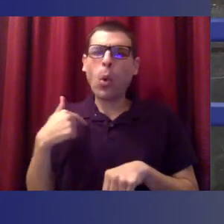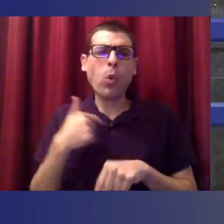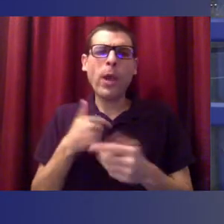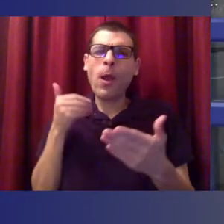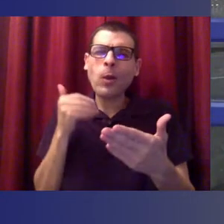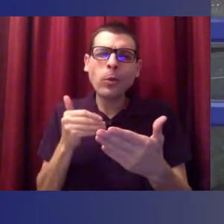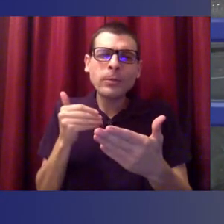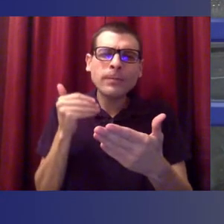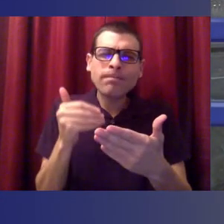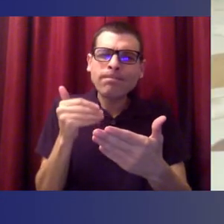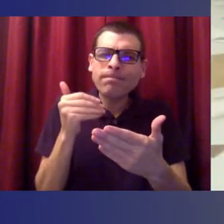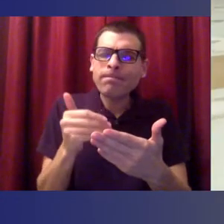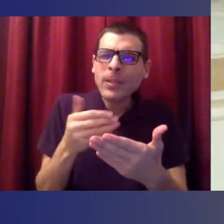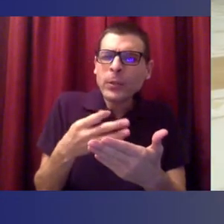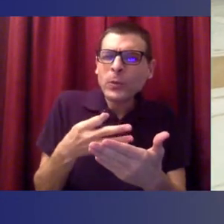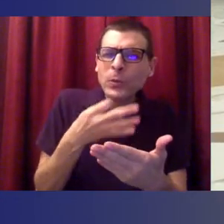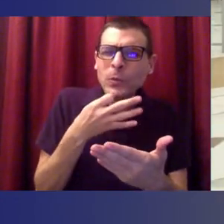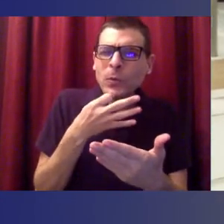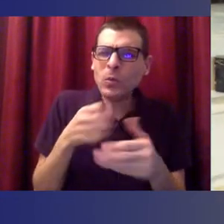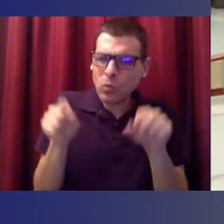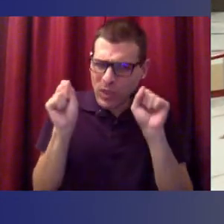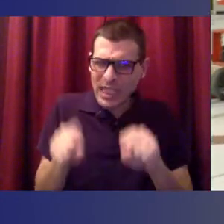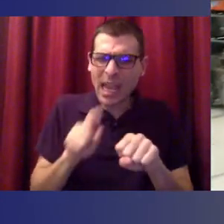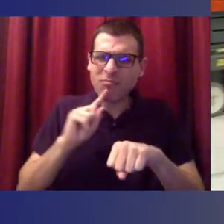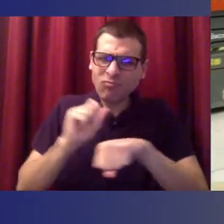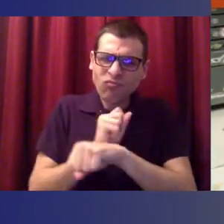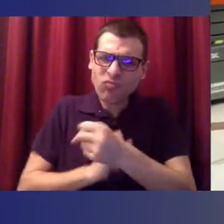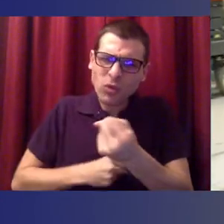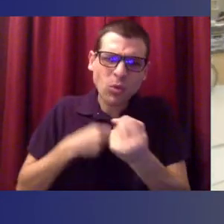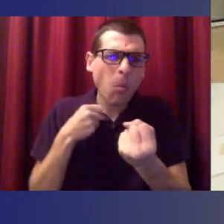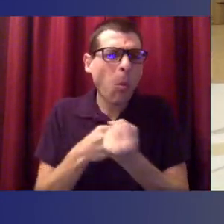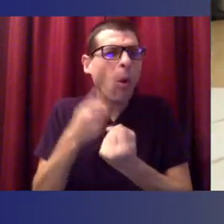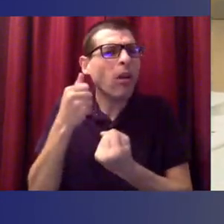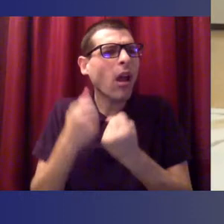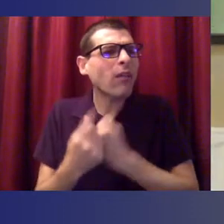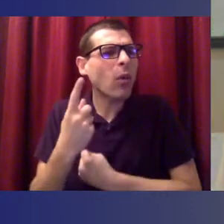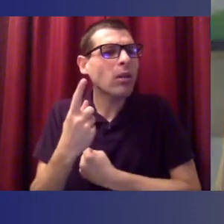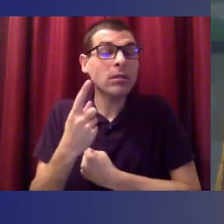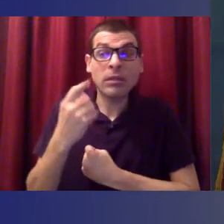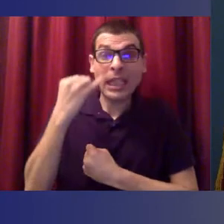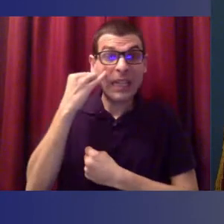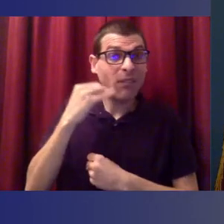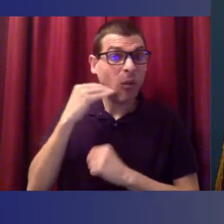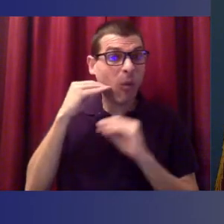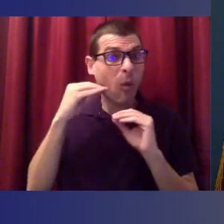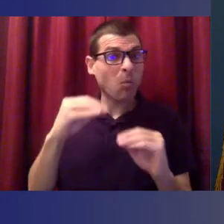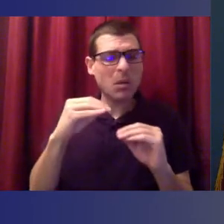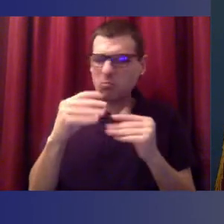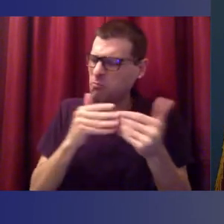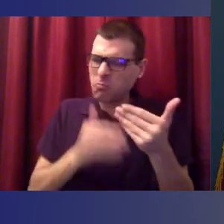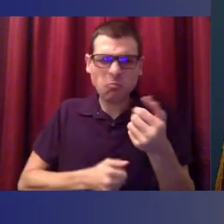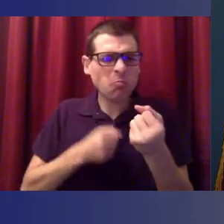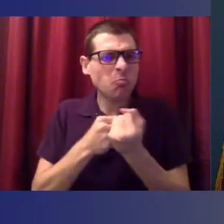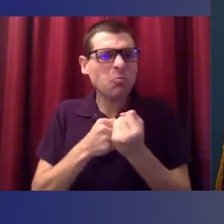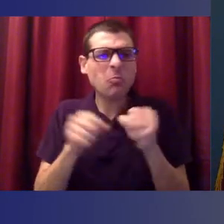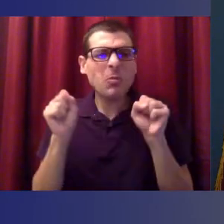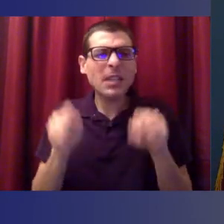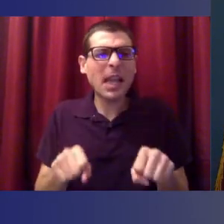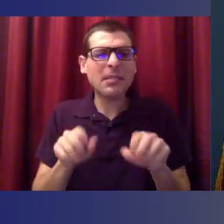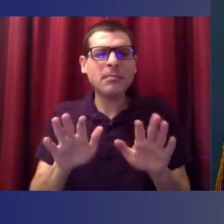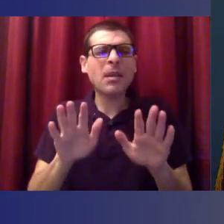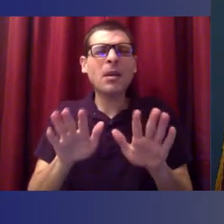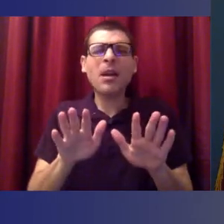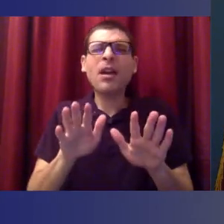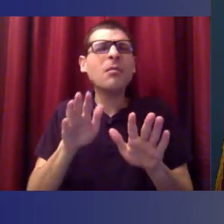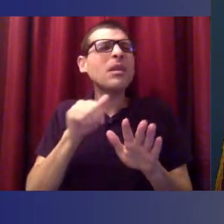fully prepared and able to support every neighbor experiencing chronic homelessness. And I'm also finding great hope today